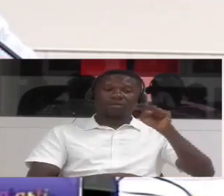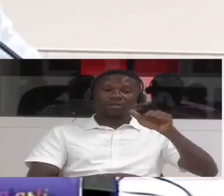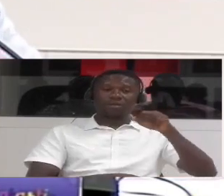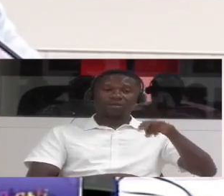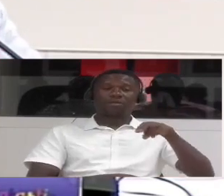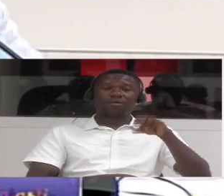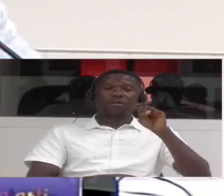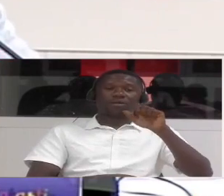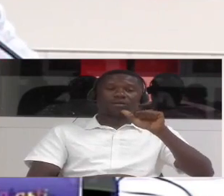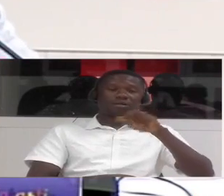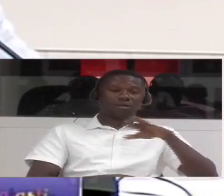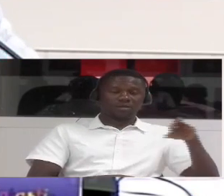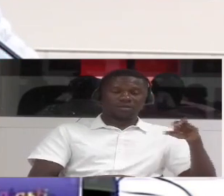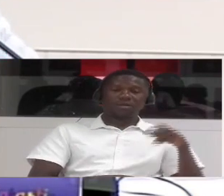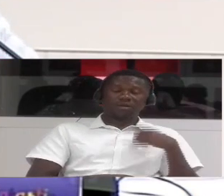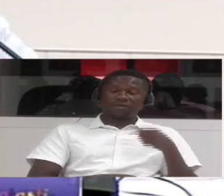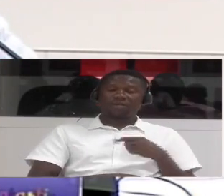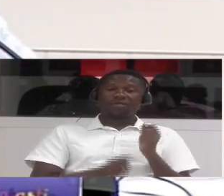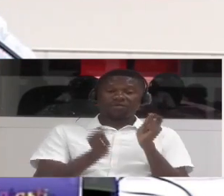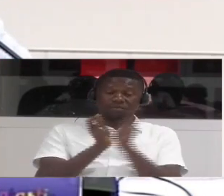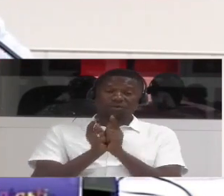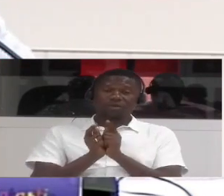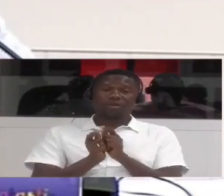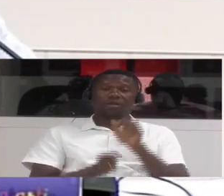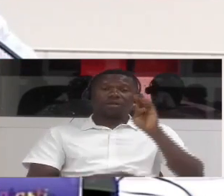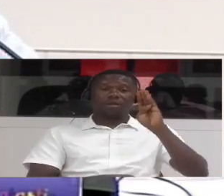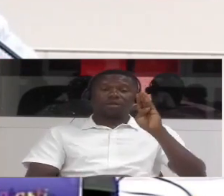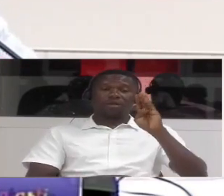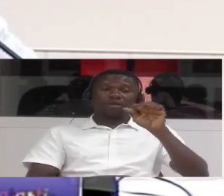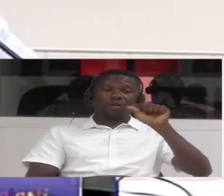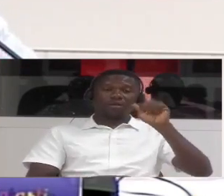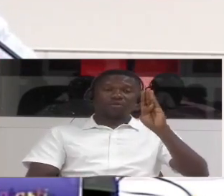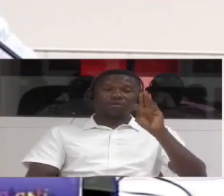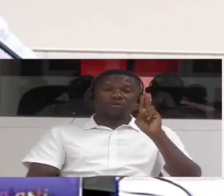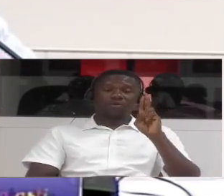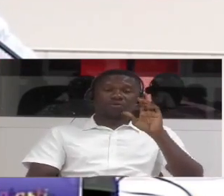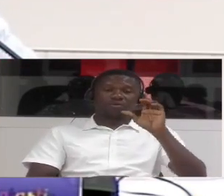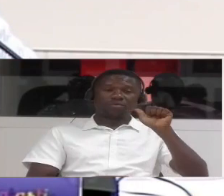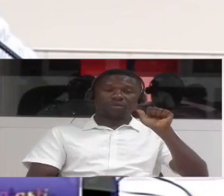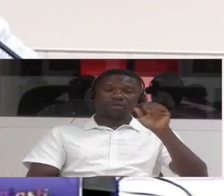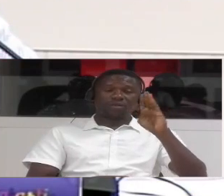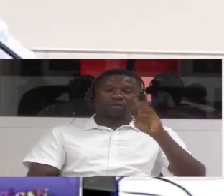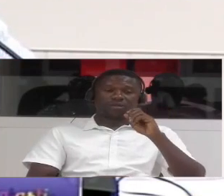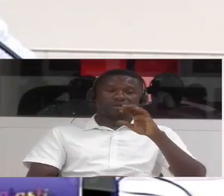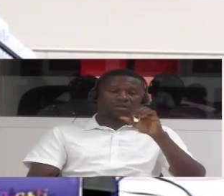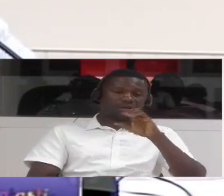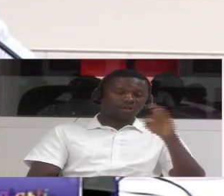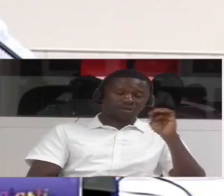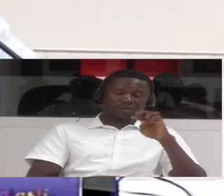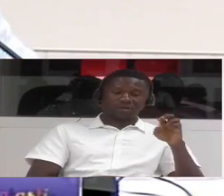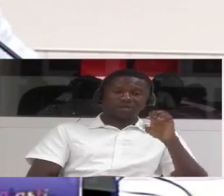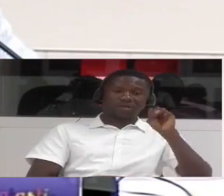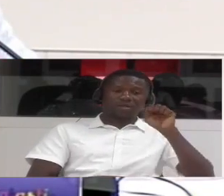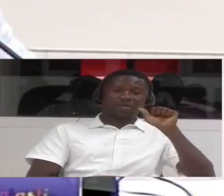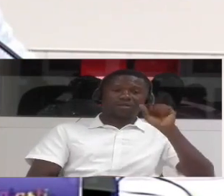But of course, they found Abubakar Sedikan there when they were effecting the arrest of Uncle Sam. And Abubakar Sedikan was